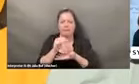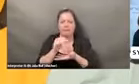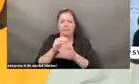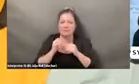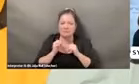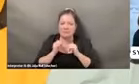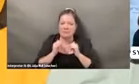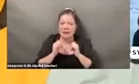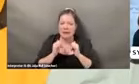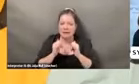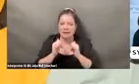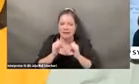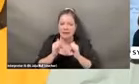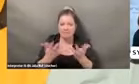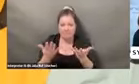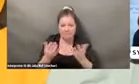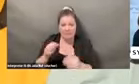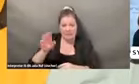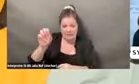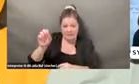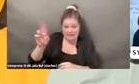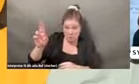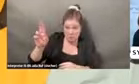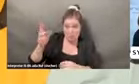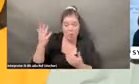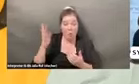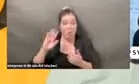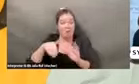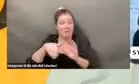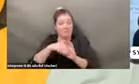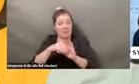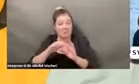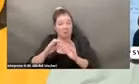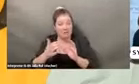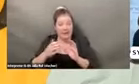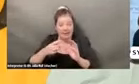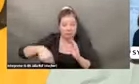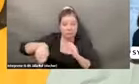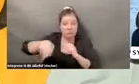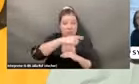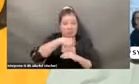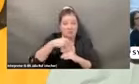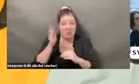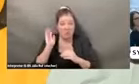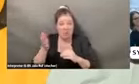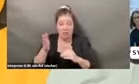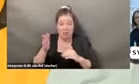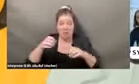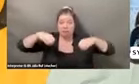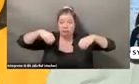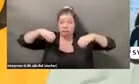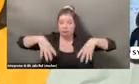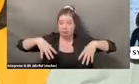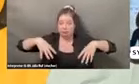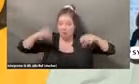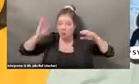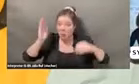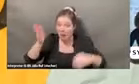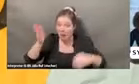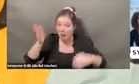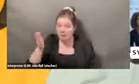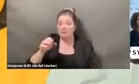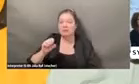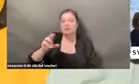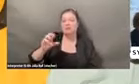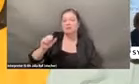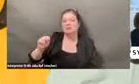the member states stop the effort and remove the feedback option? And I can tell you that I do not think so. It's